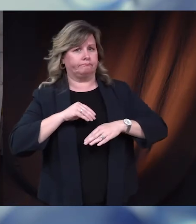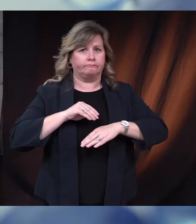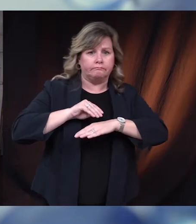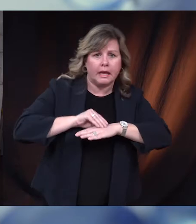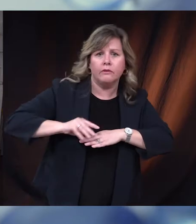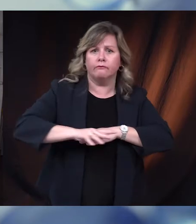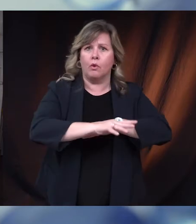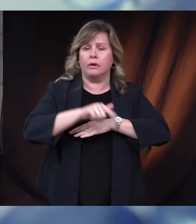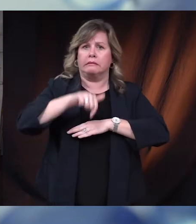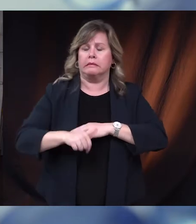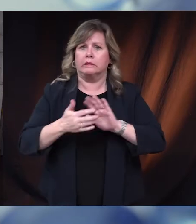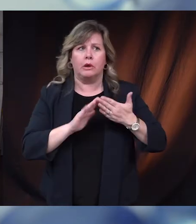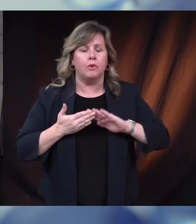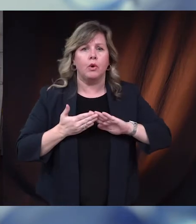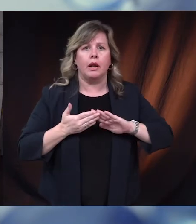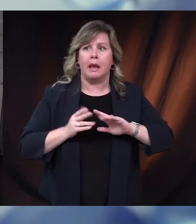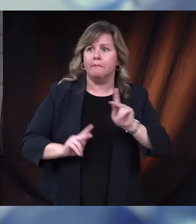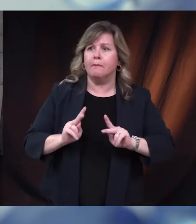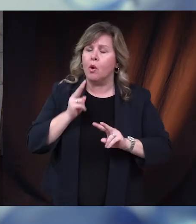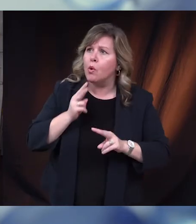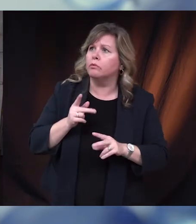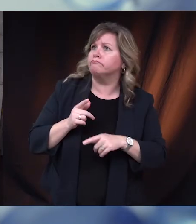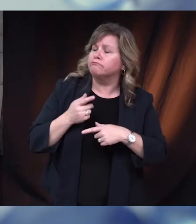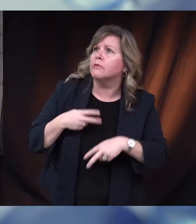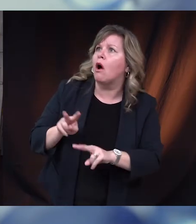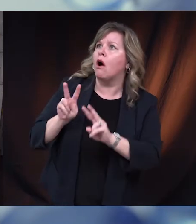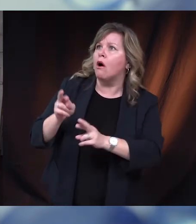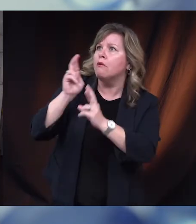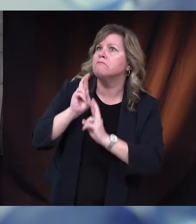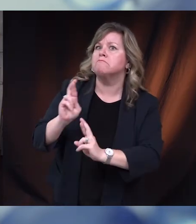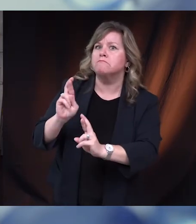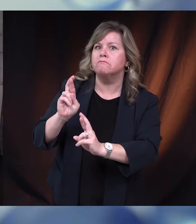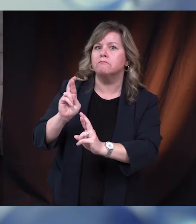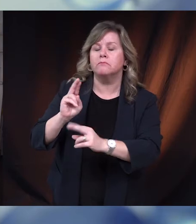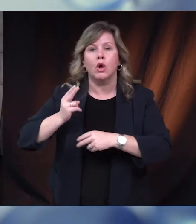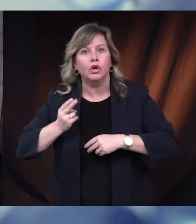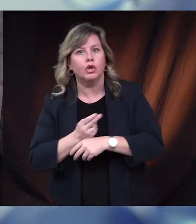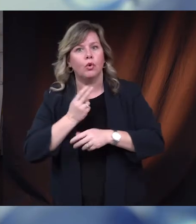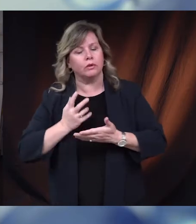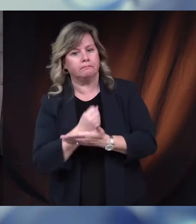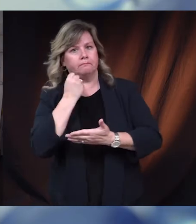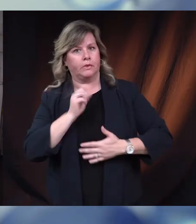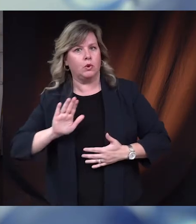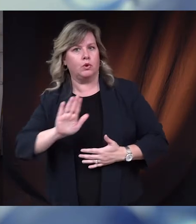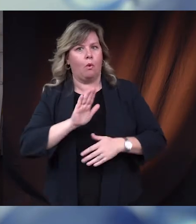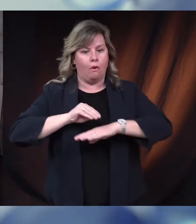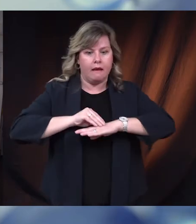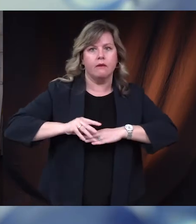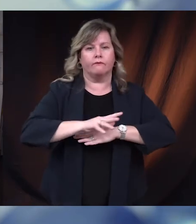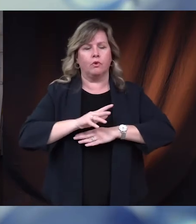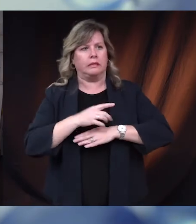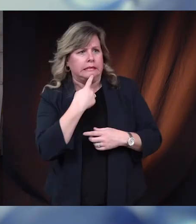look to you for advice and guidance. I'm asking you, please, use that influence to tell people about why this